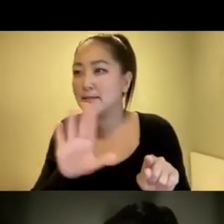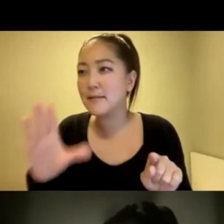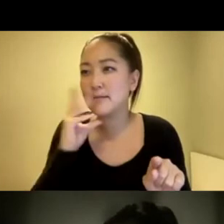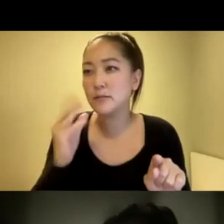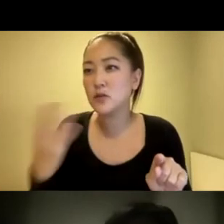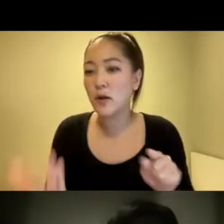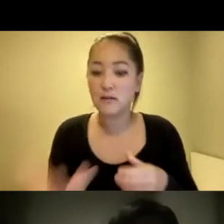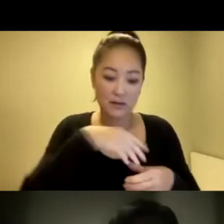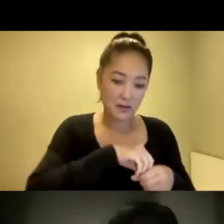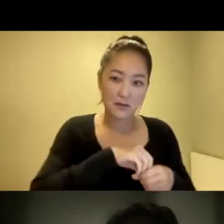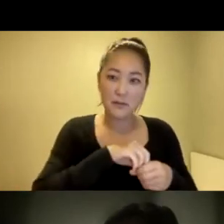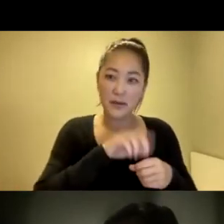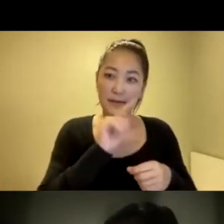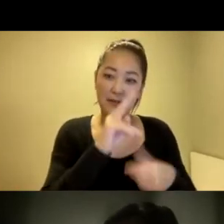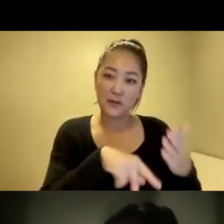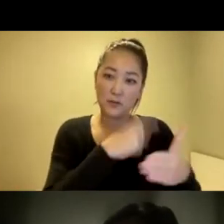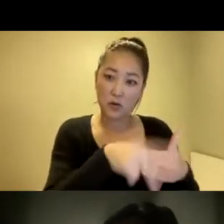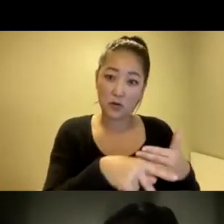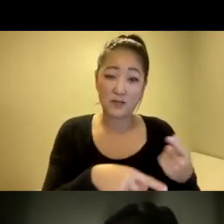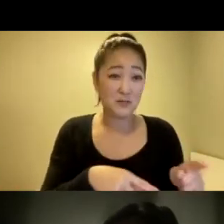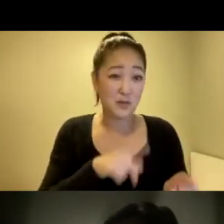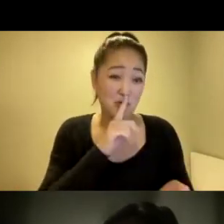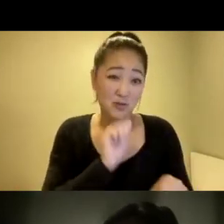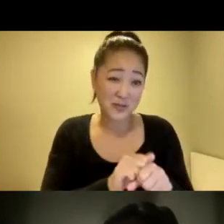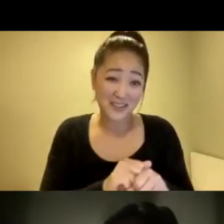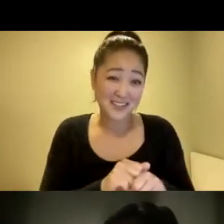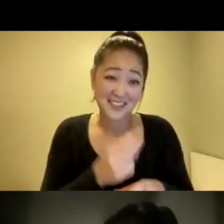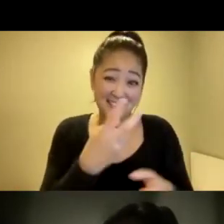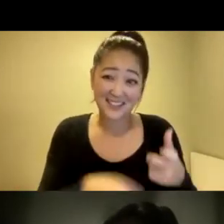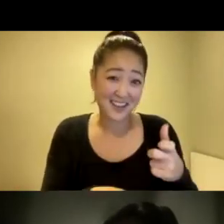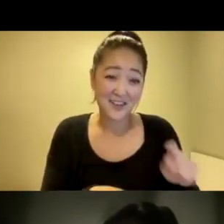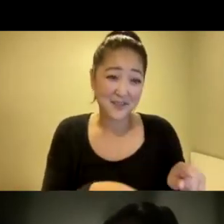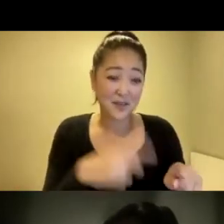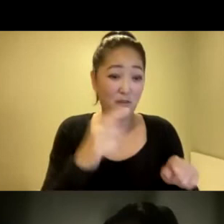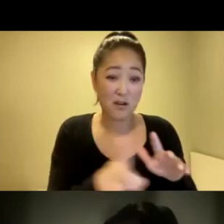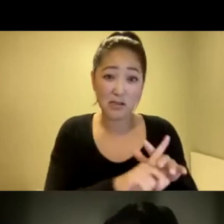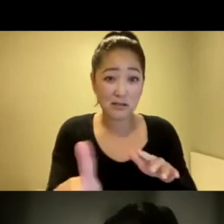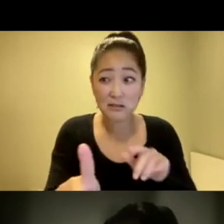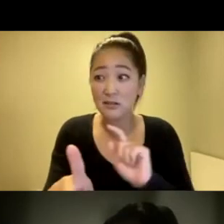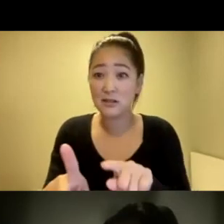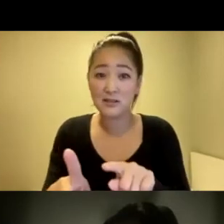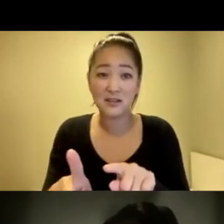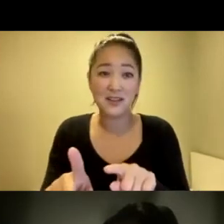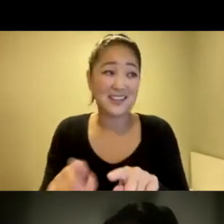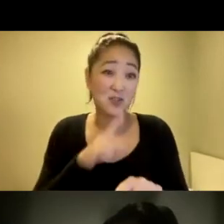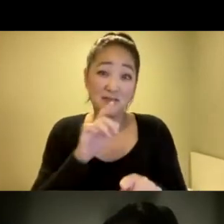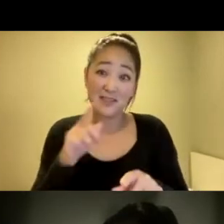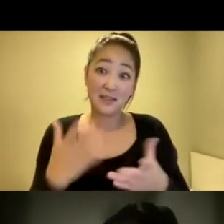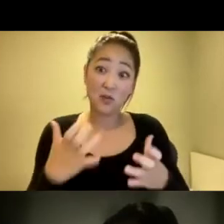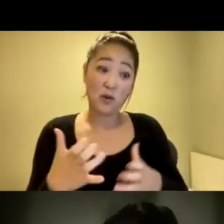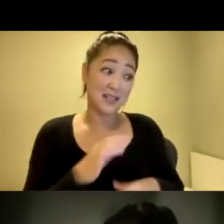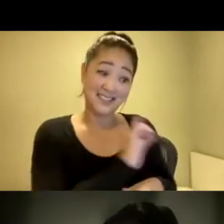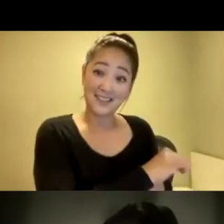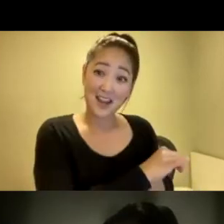portray refugees as people that didn't really want to leave their home country, that their places of love, their families, and had to leave because